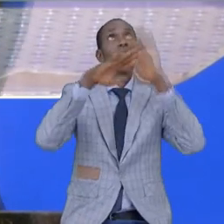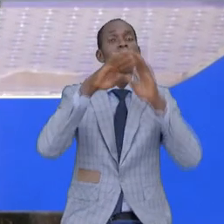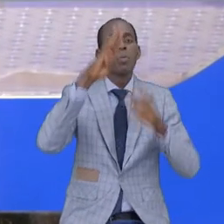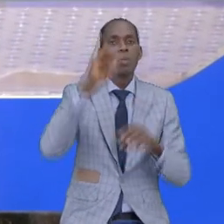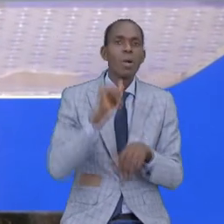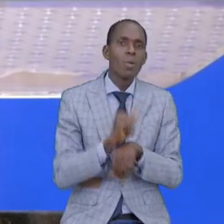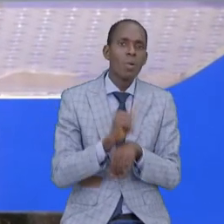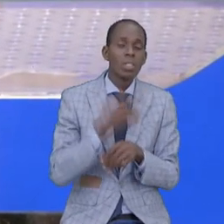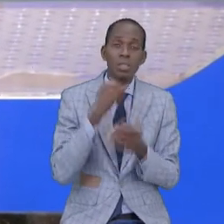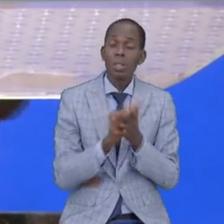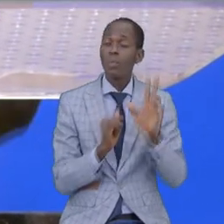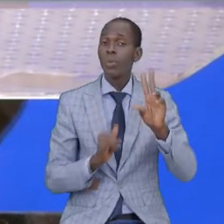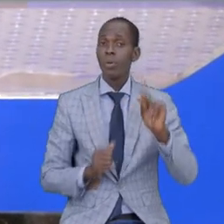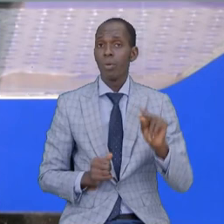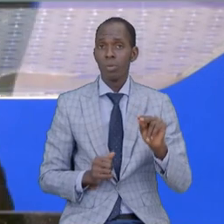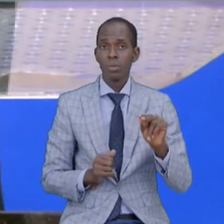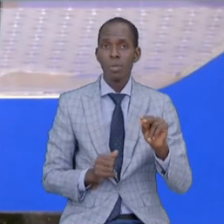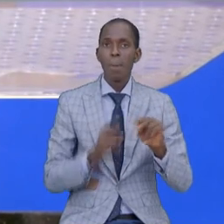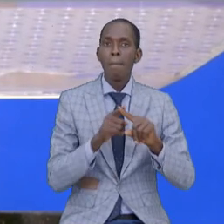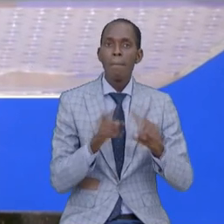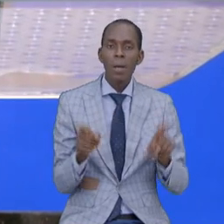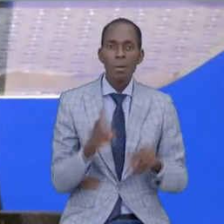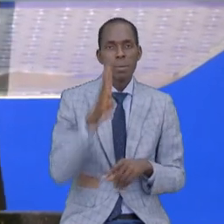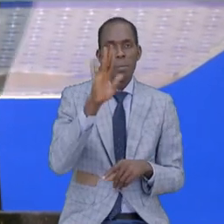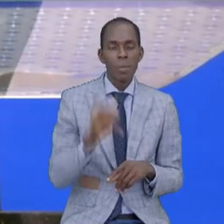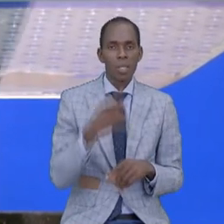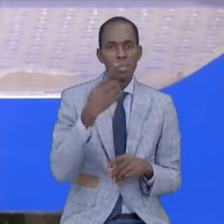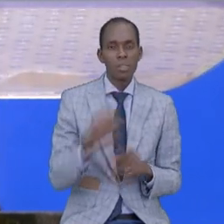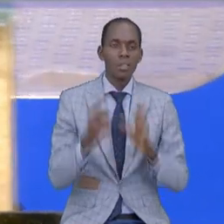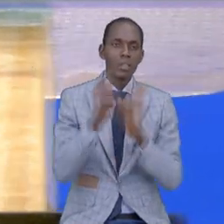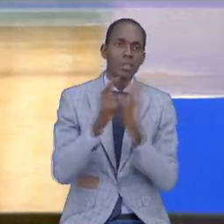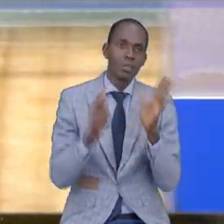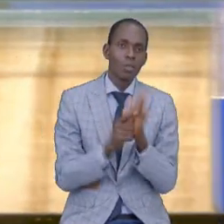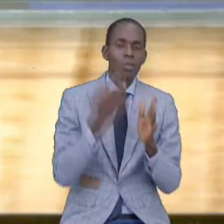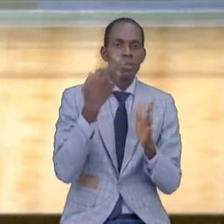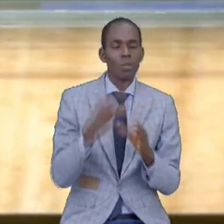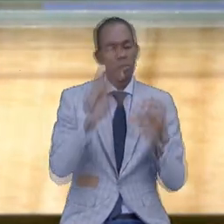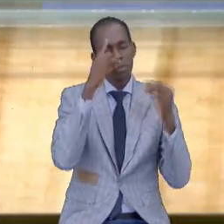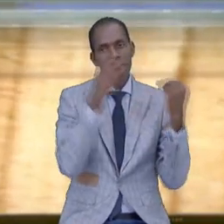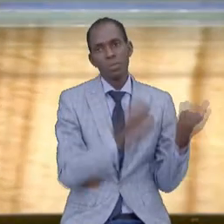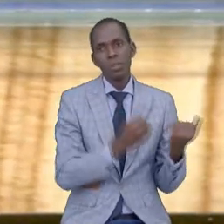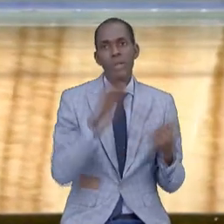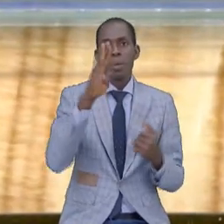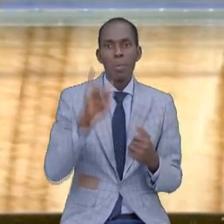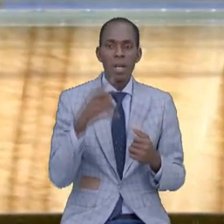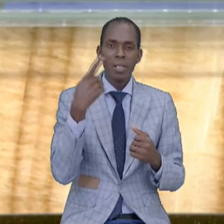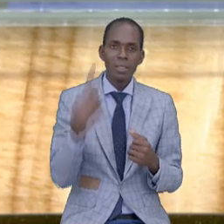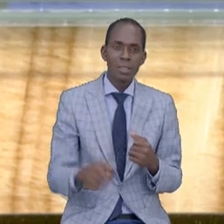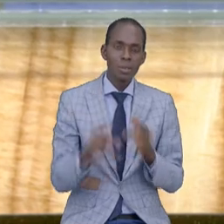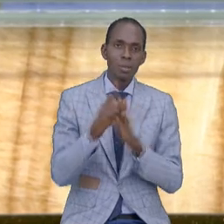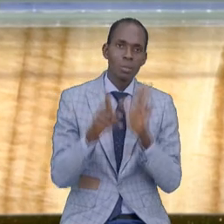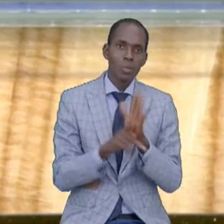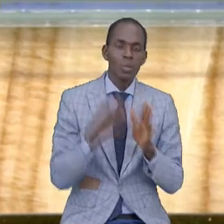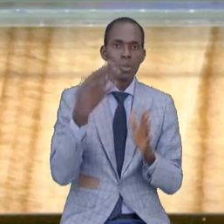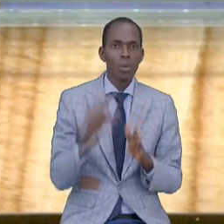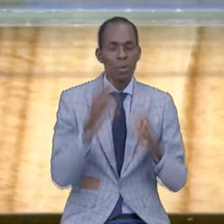He said, nay, but by the law of faith. by the principle of